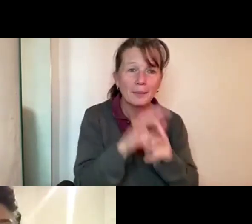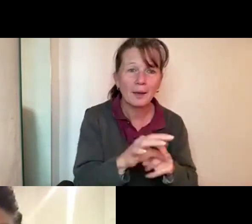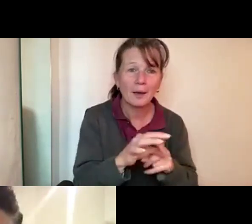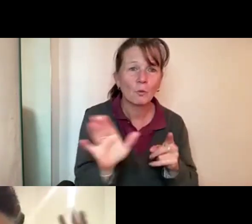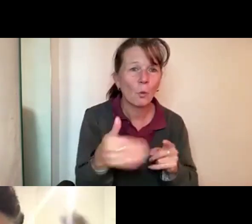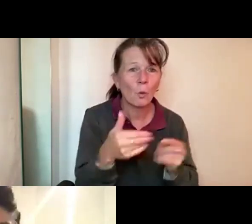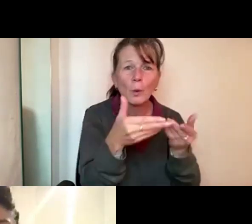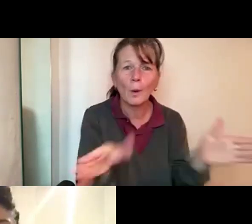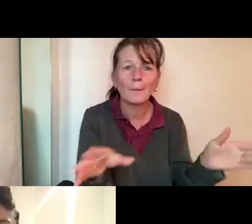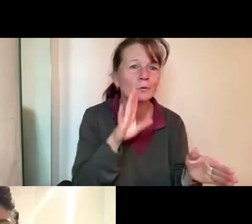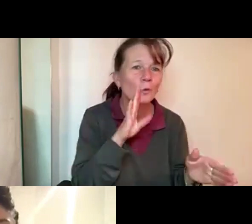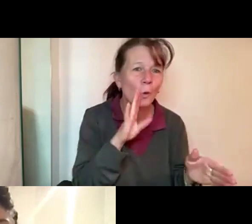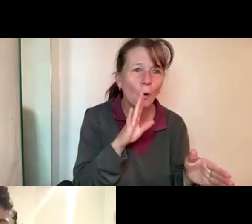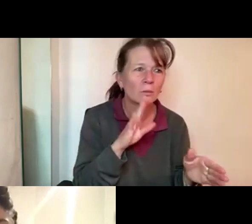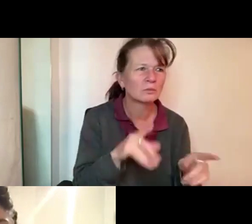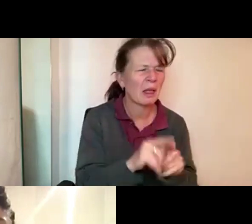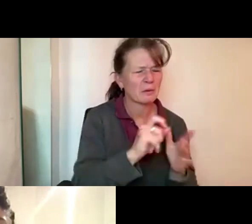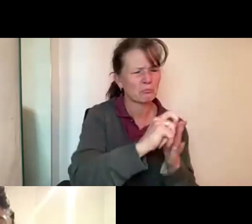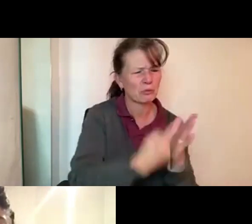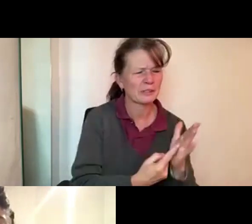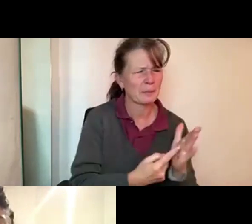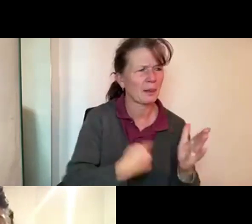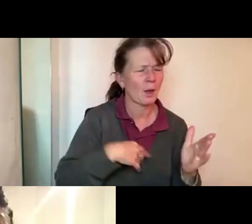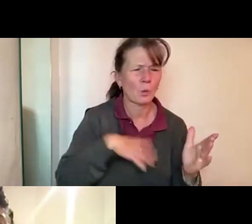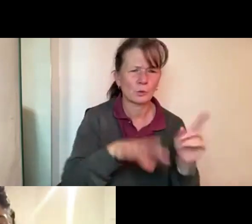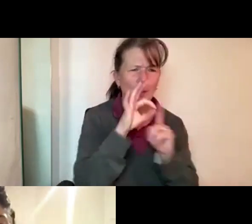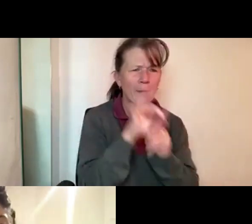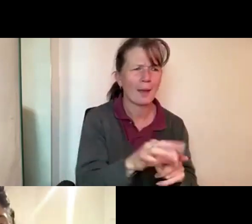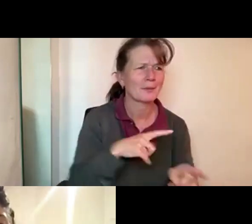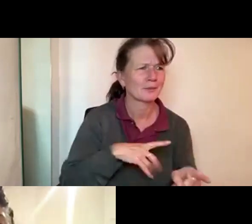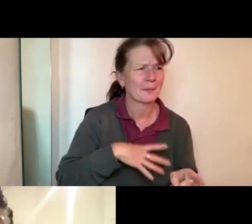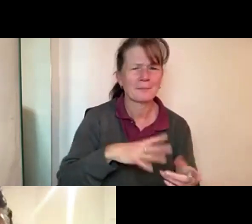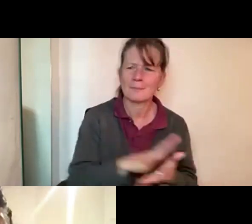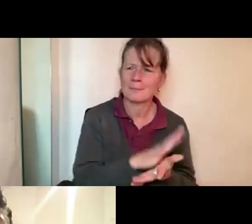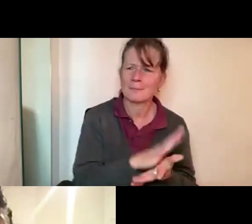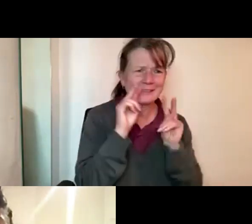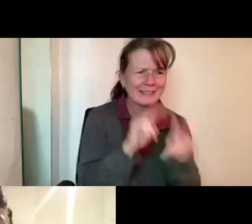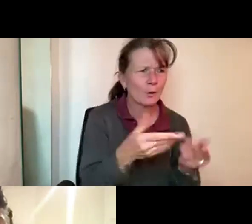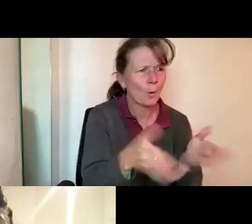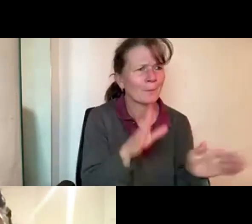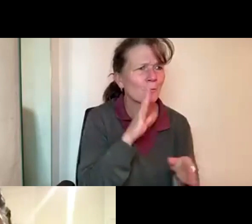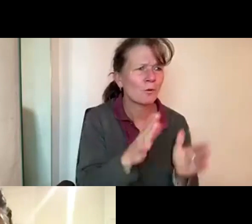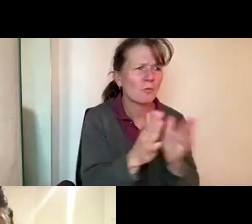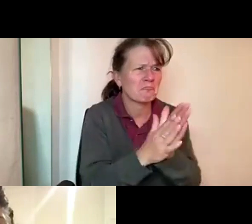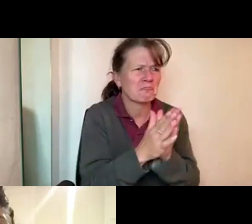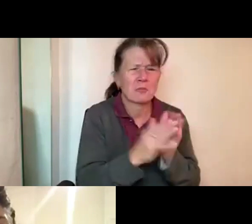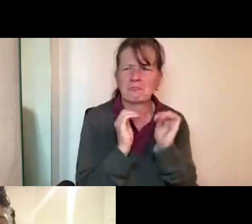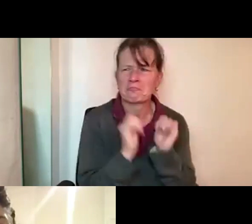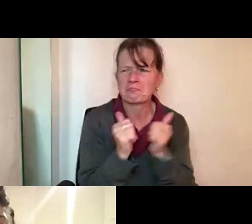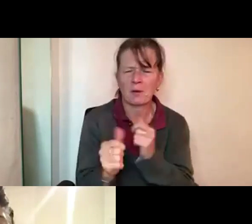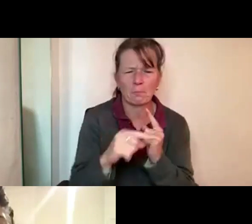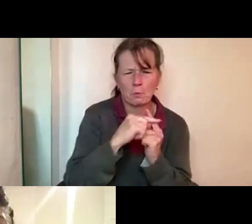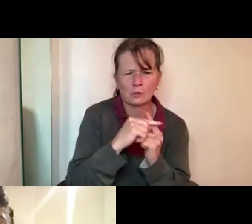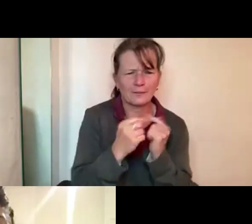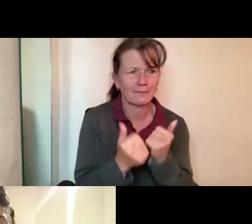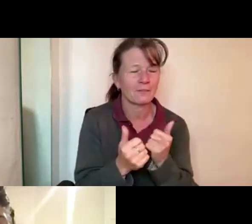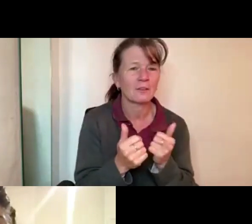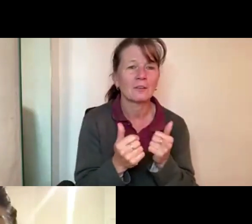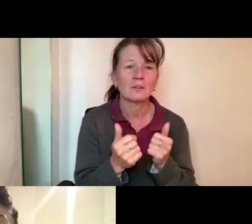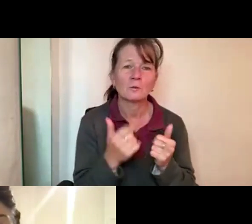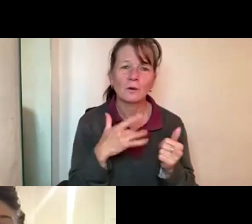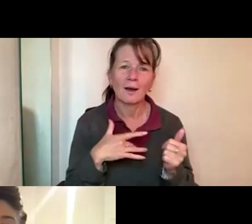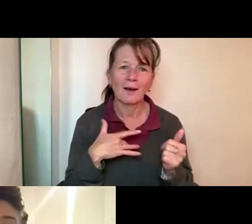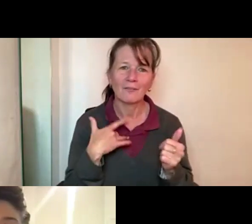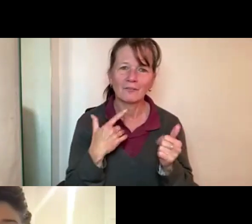I see out of principle because I am so happy to see them because they are so rare. So I just feel like this is